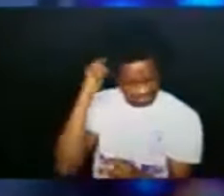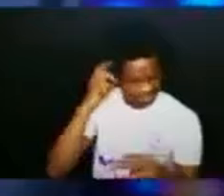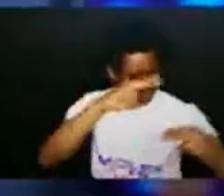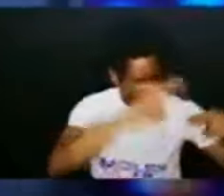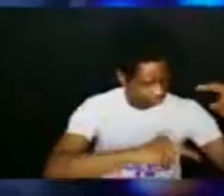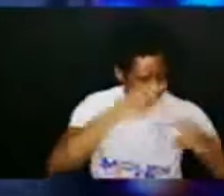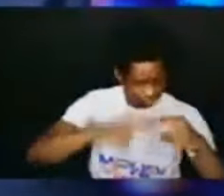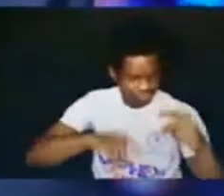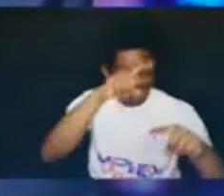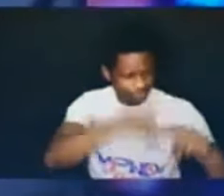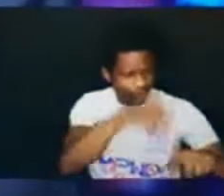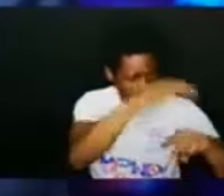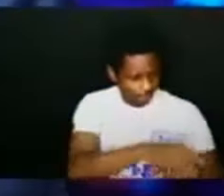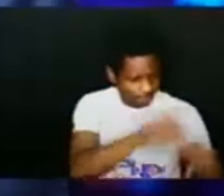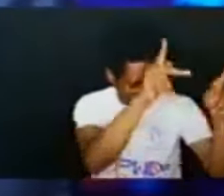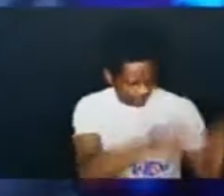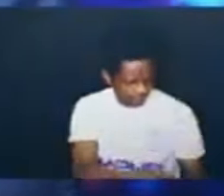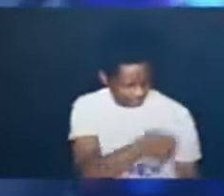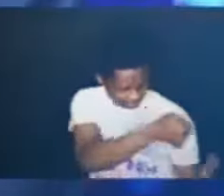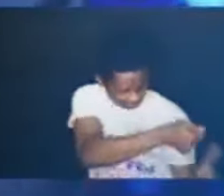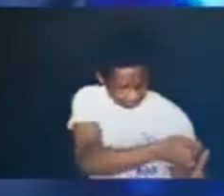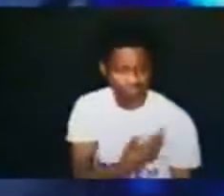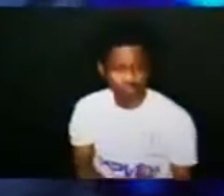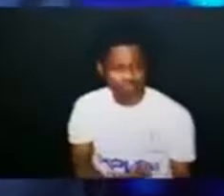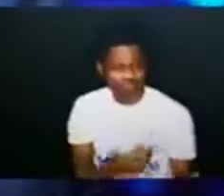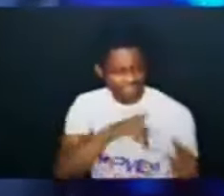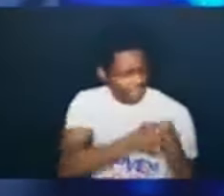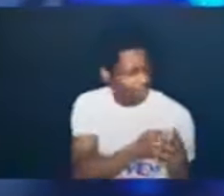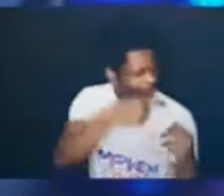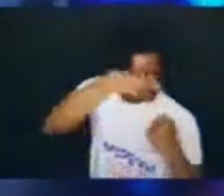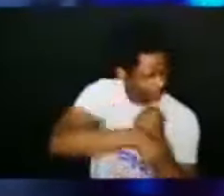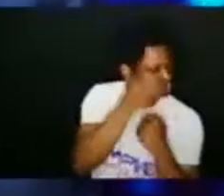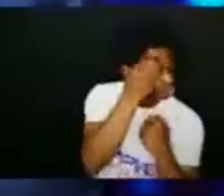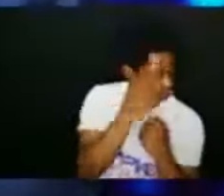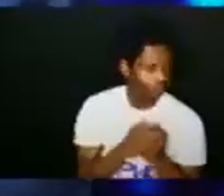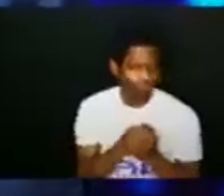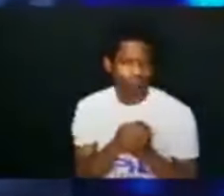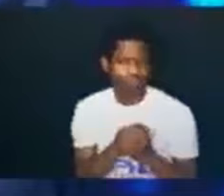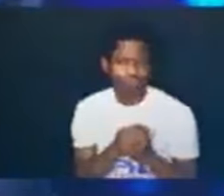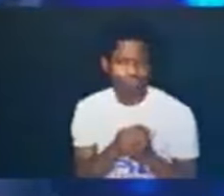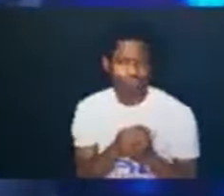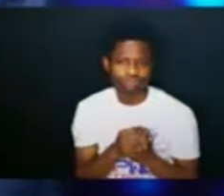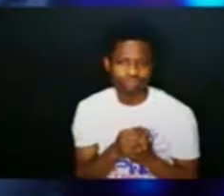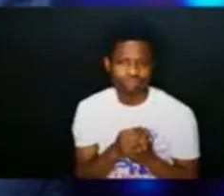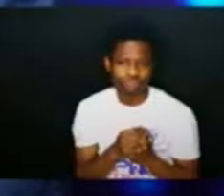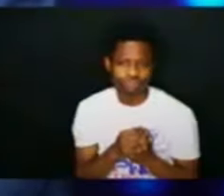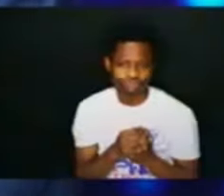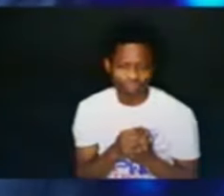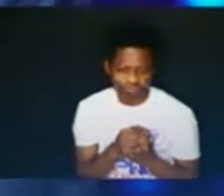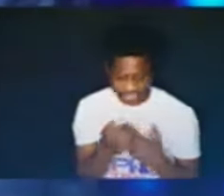subjective. It depends on that individual. Some too have their